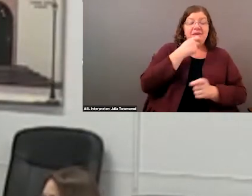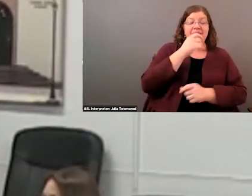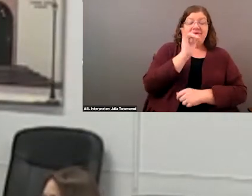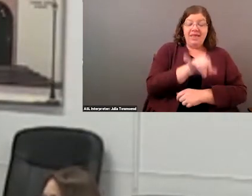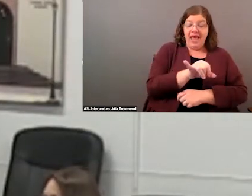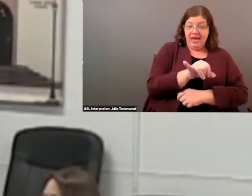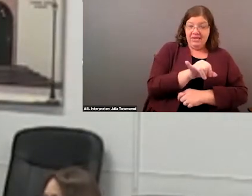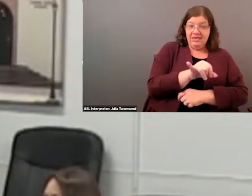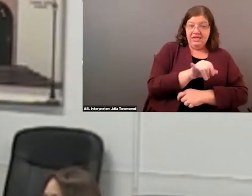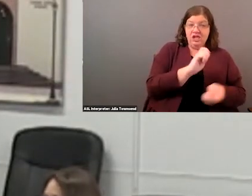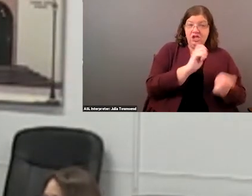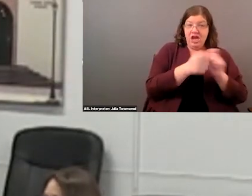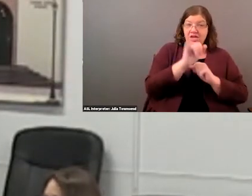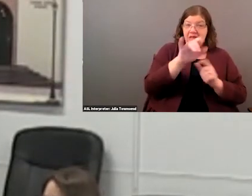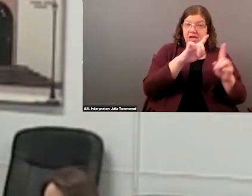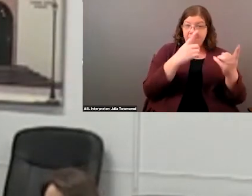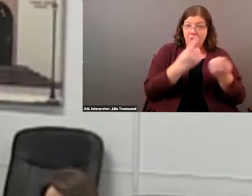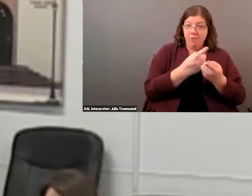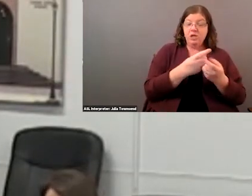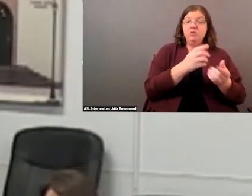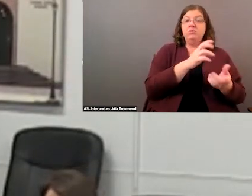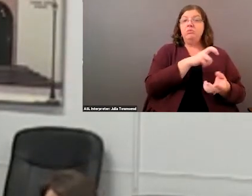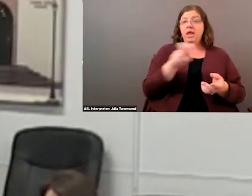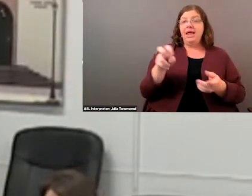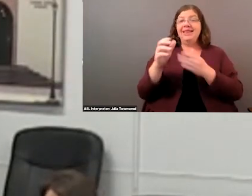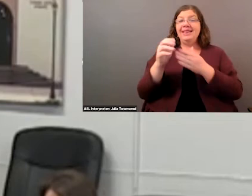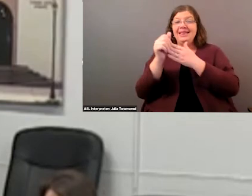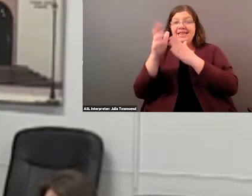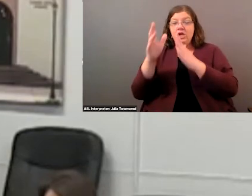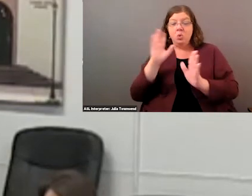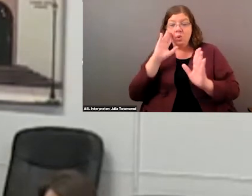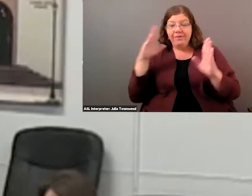data technology, data information systems, et cetera.